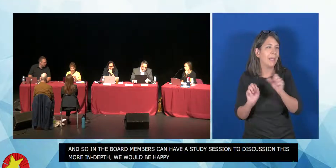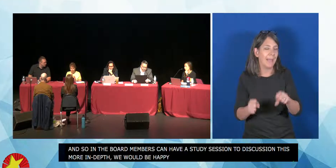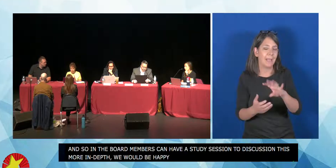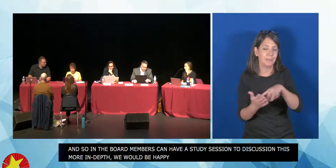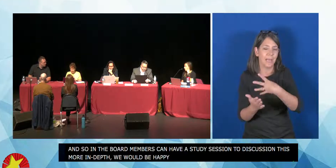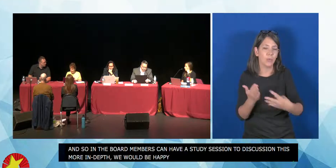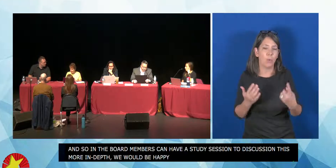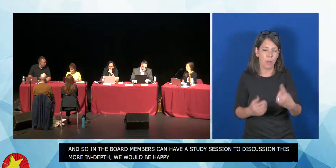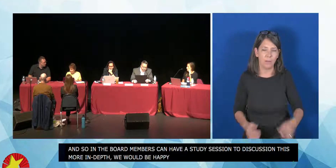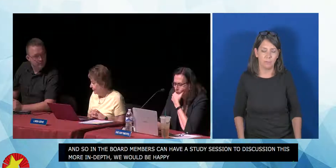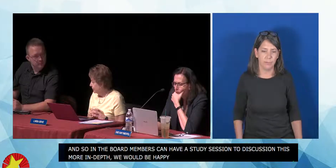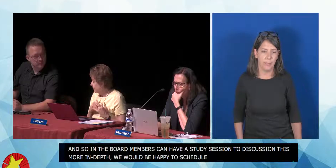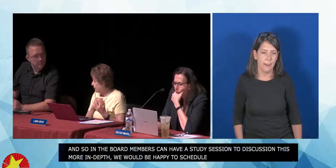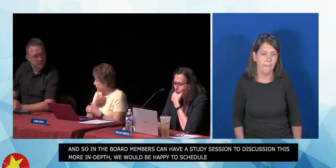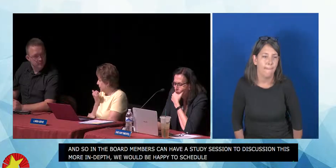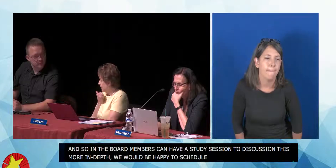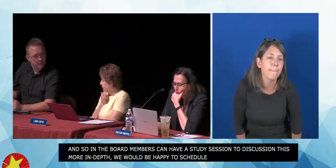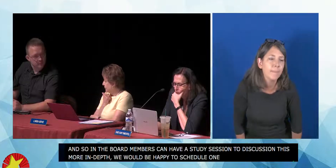Great, thank you.